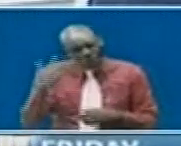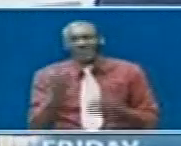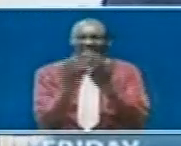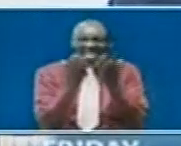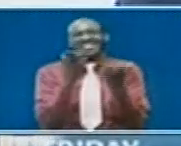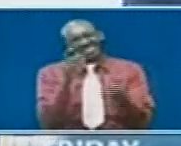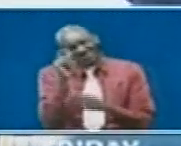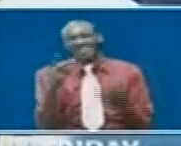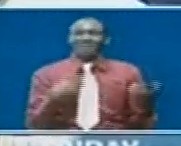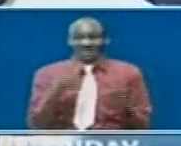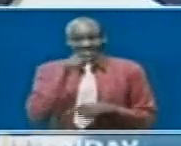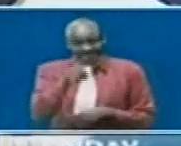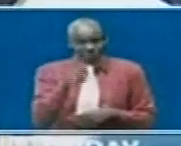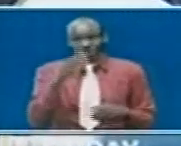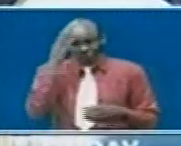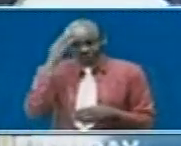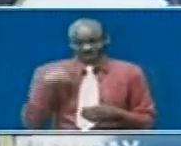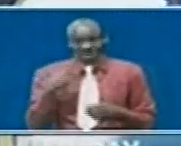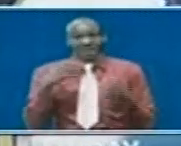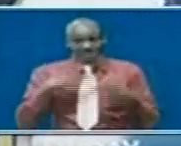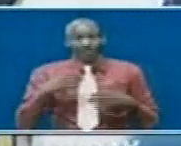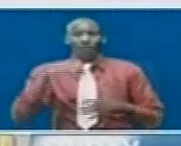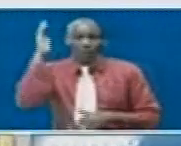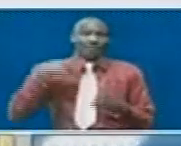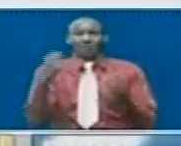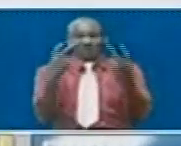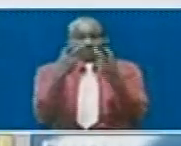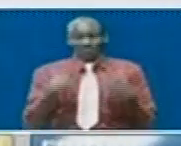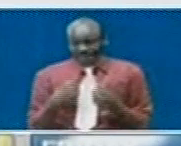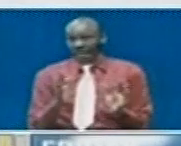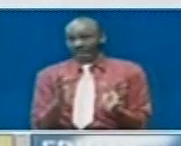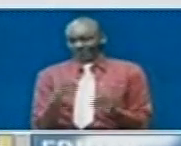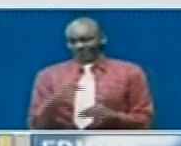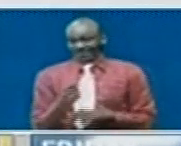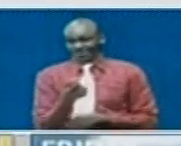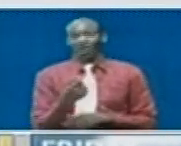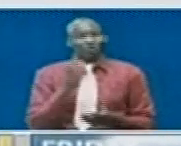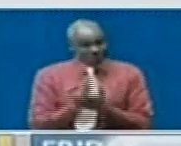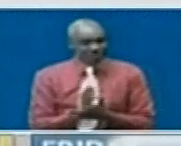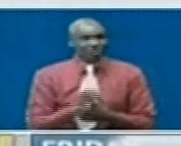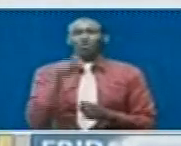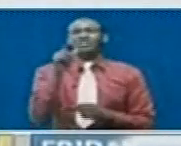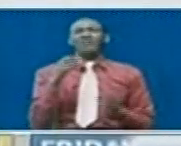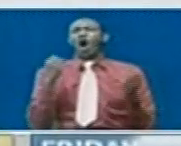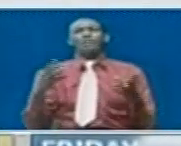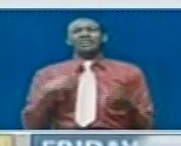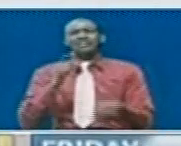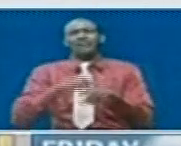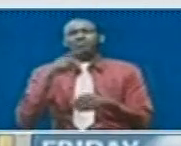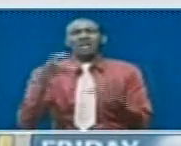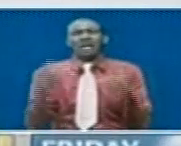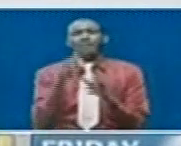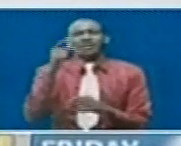now. Yeah, but this one you kind of figure out that there's more people seeing you, so. Oh, really? Mm-hmm. Oh, gosh. So how long have you been hosting Club Kiboko